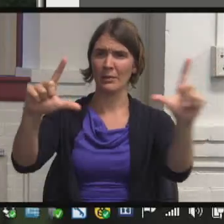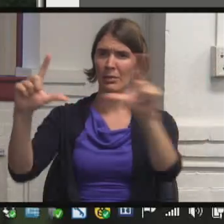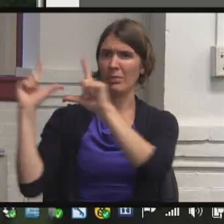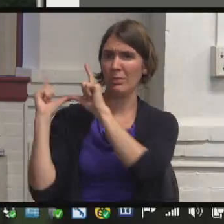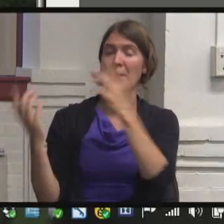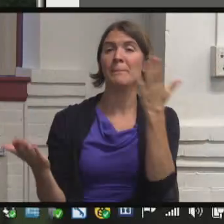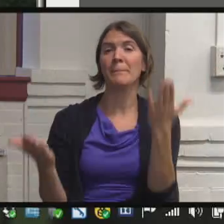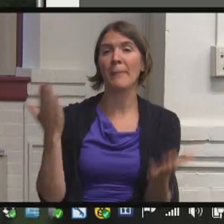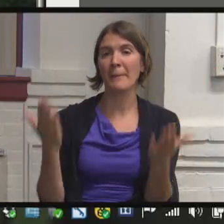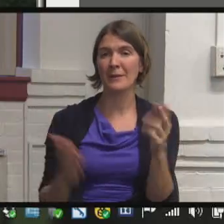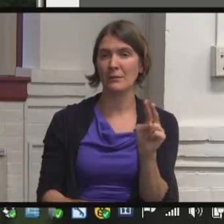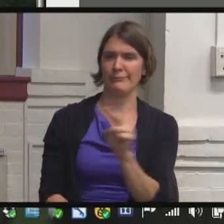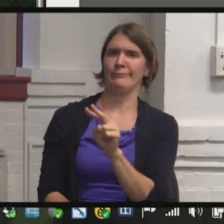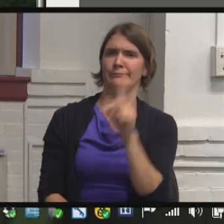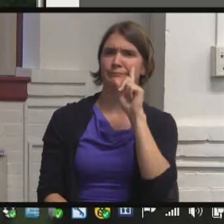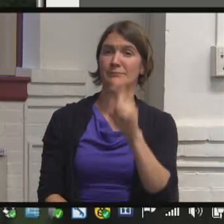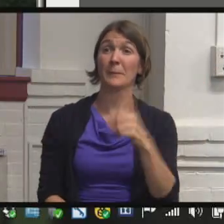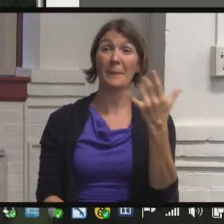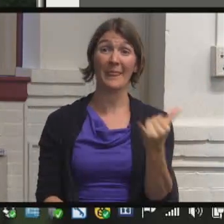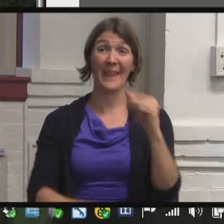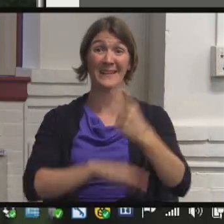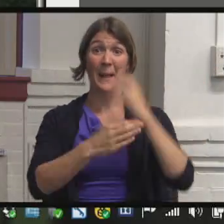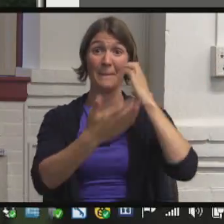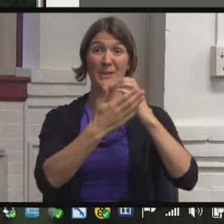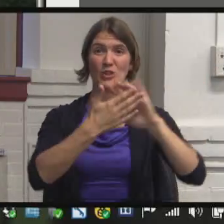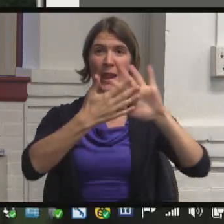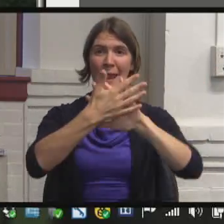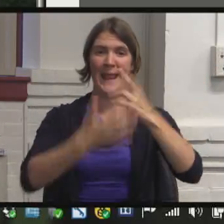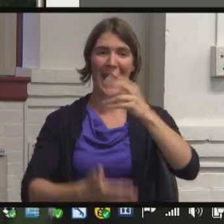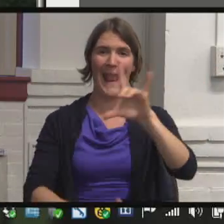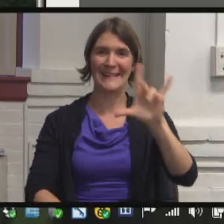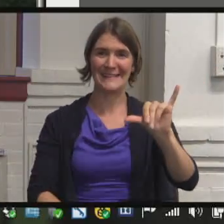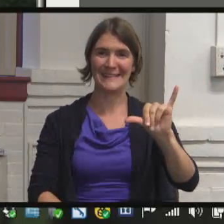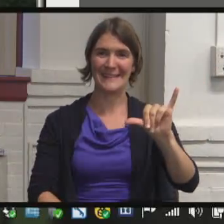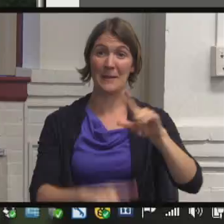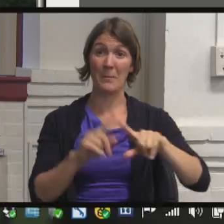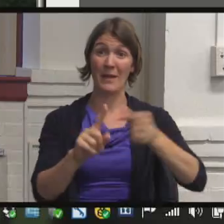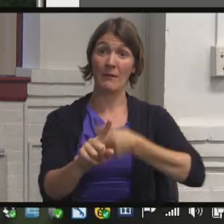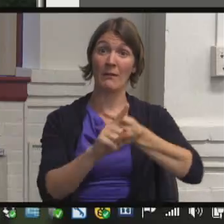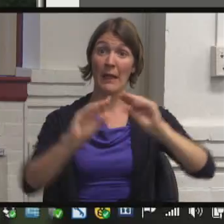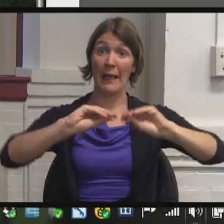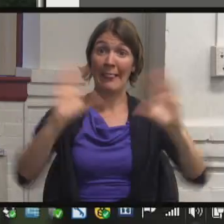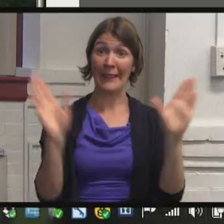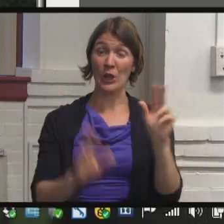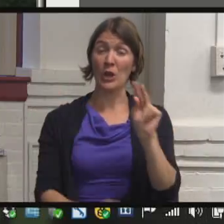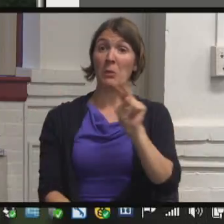stand out. This is a hazy day. There's plenty of hazy days, but there are plenty of really clear days.